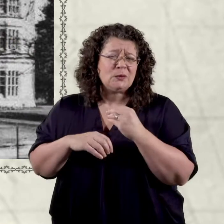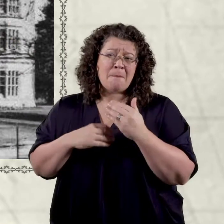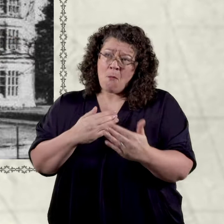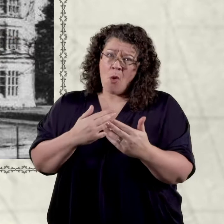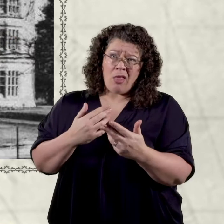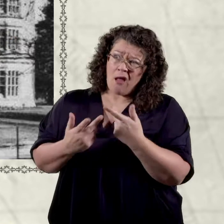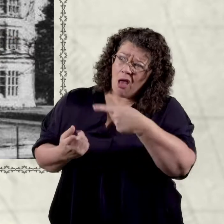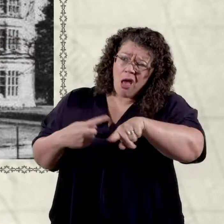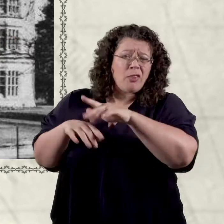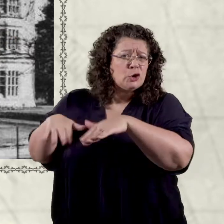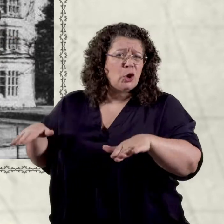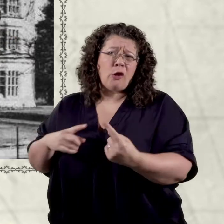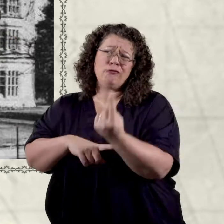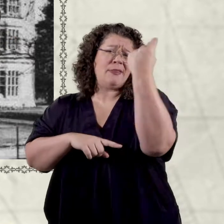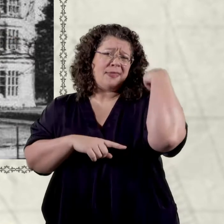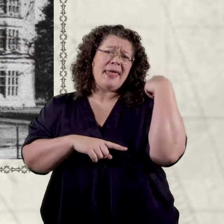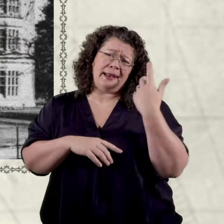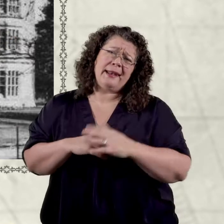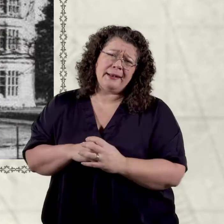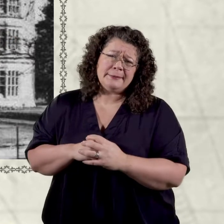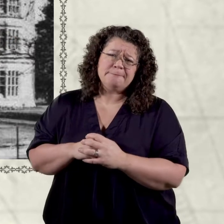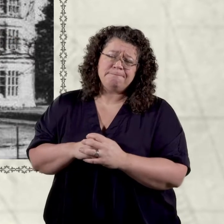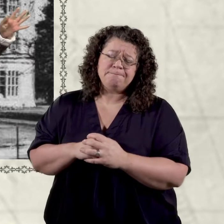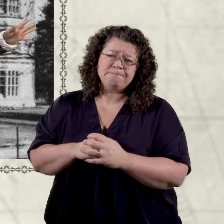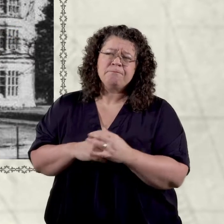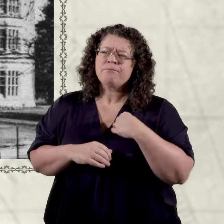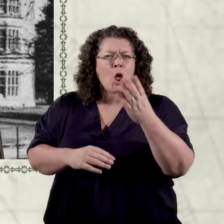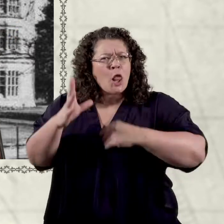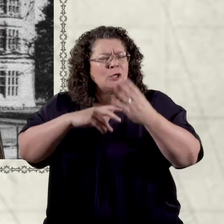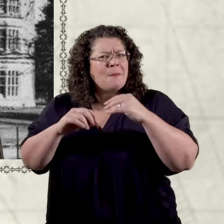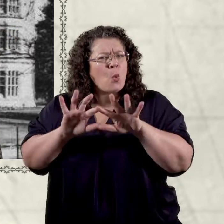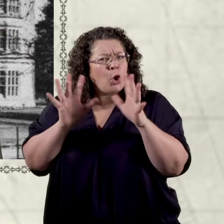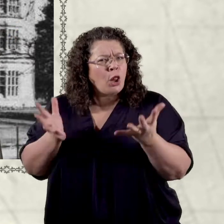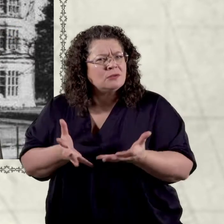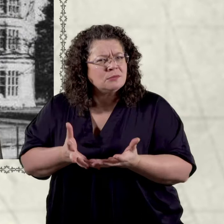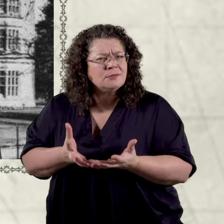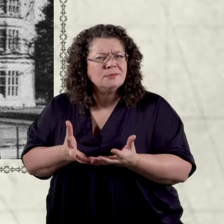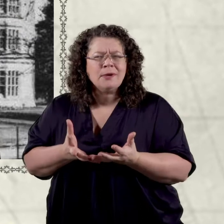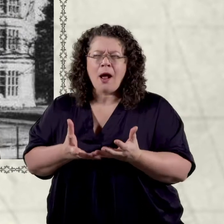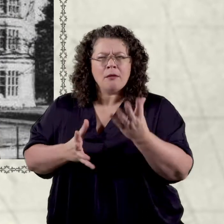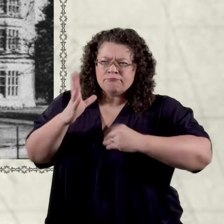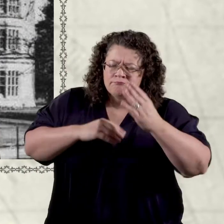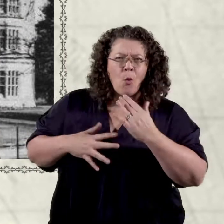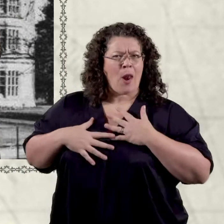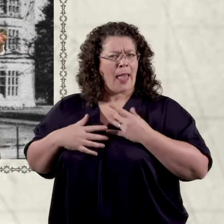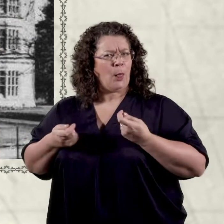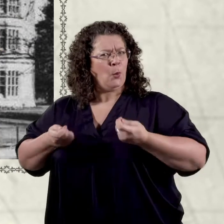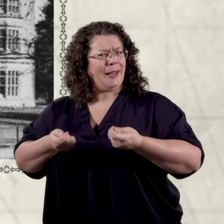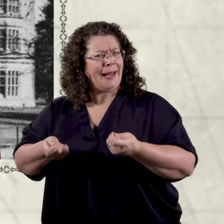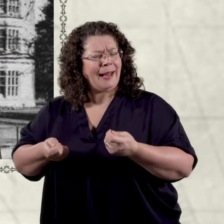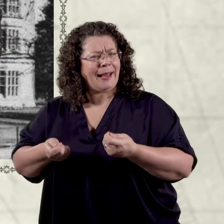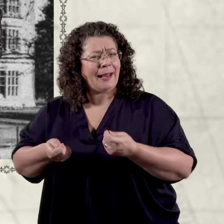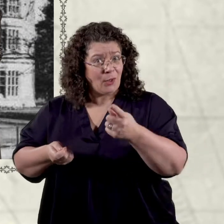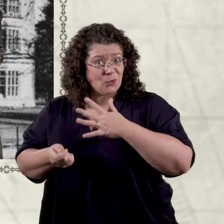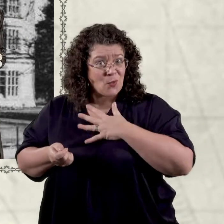is more than most children had in those days. I learnt about the world. I came to like